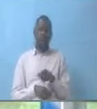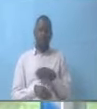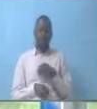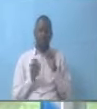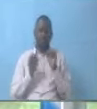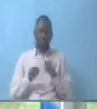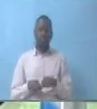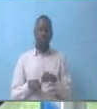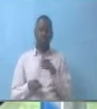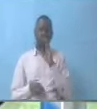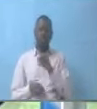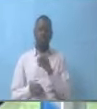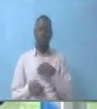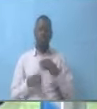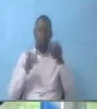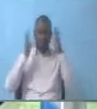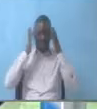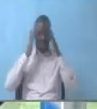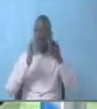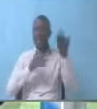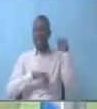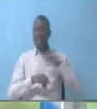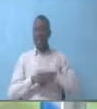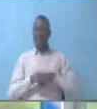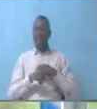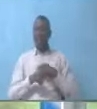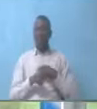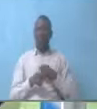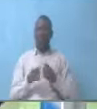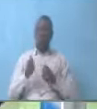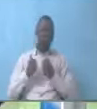the problems they were facing at